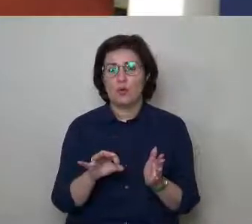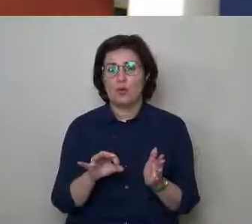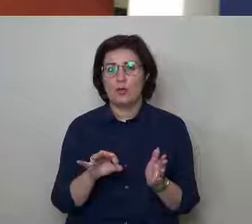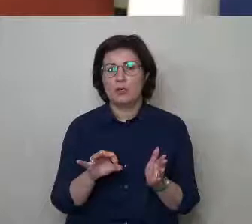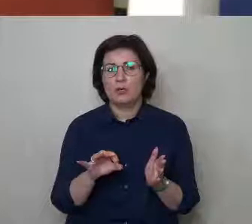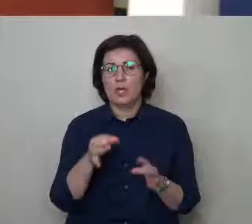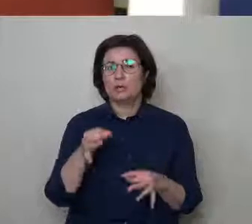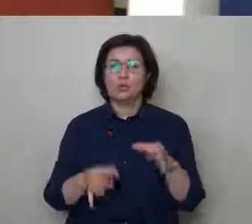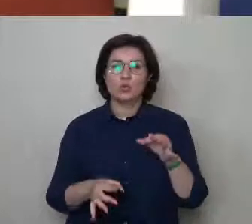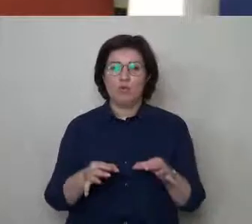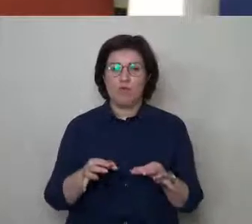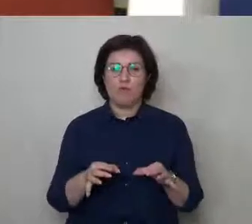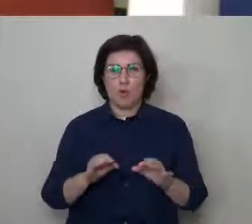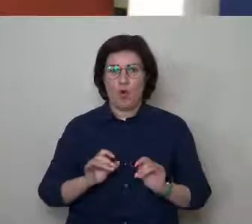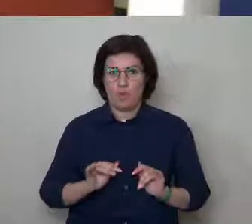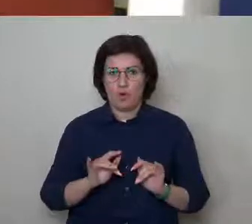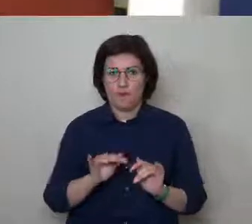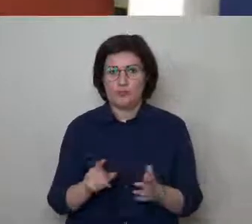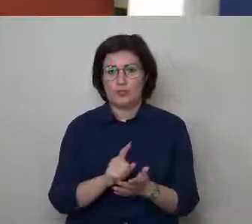this